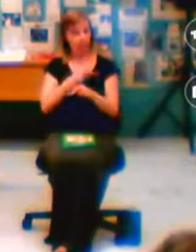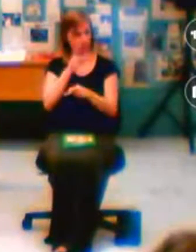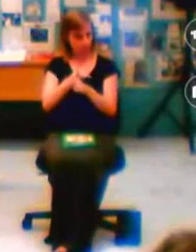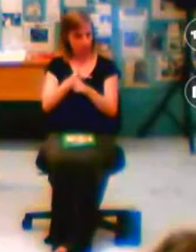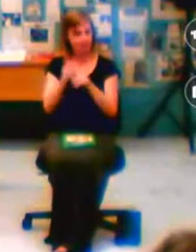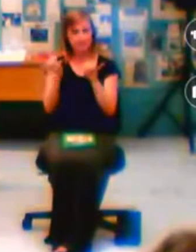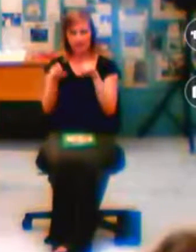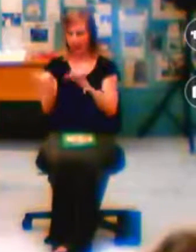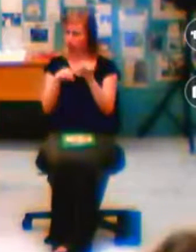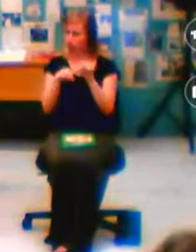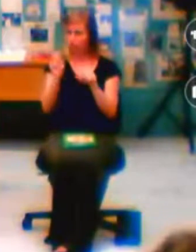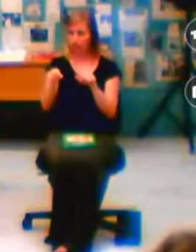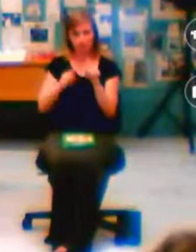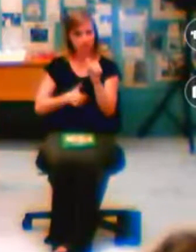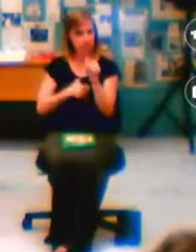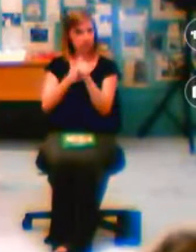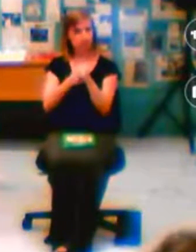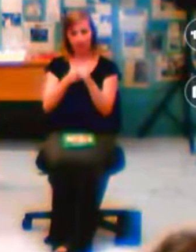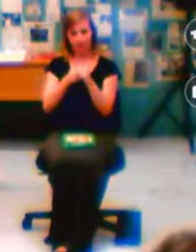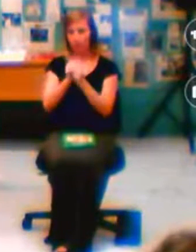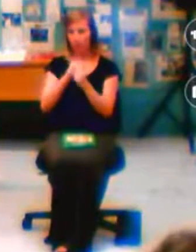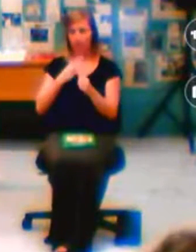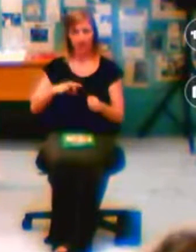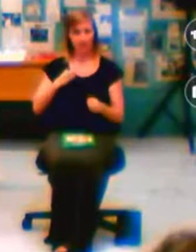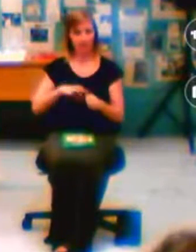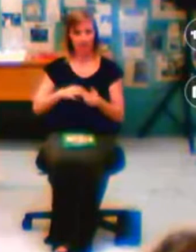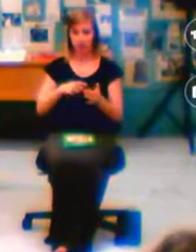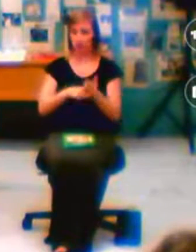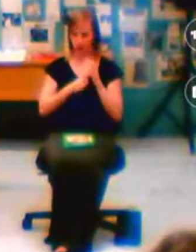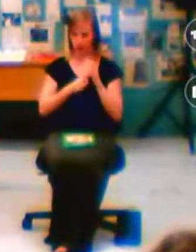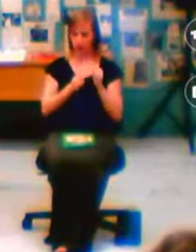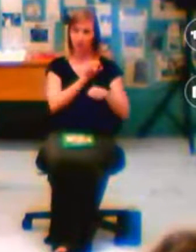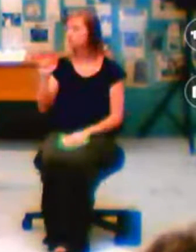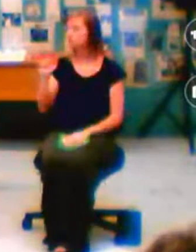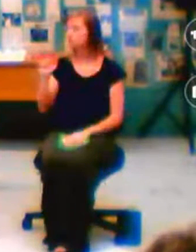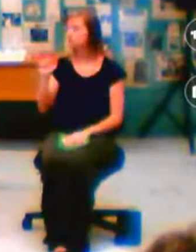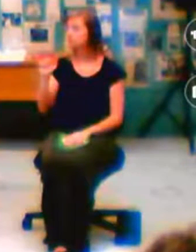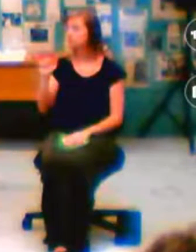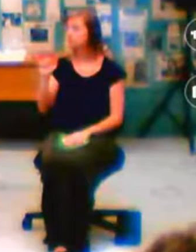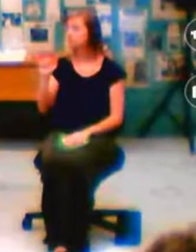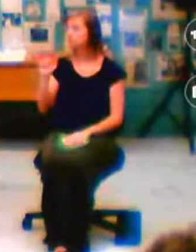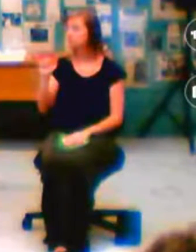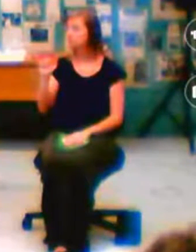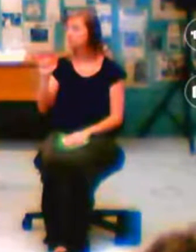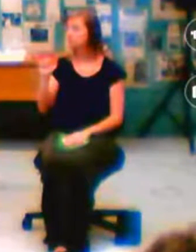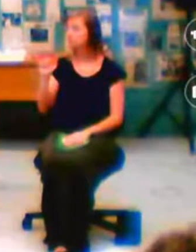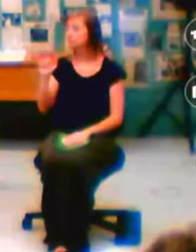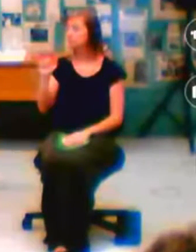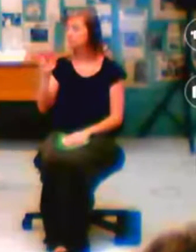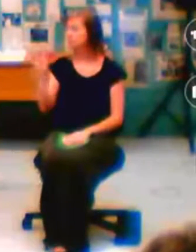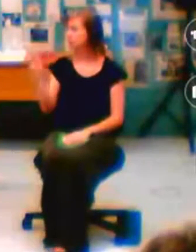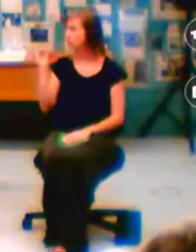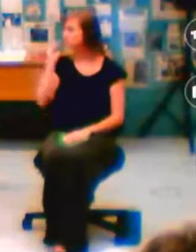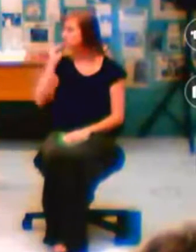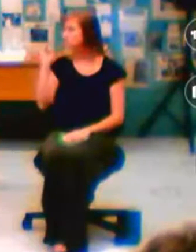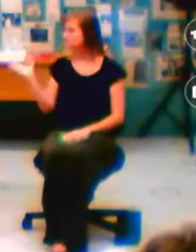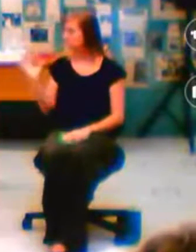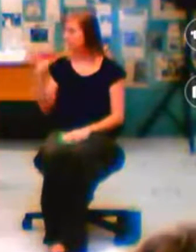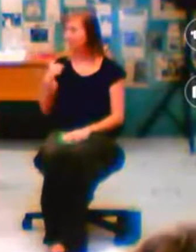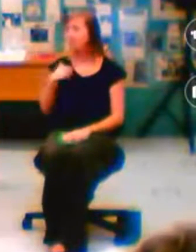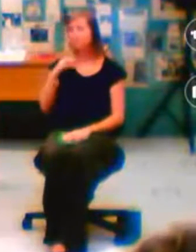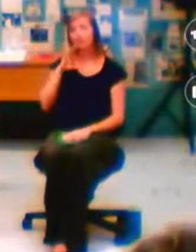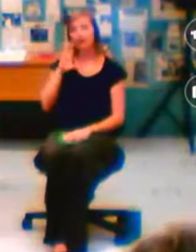and passes laws that reflect what's in the Constitution. And so we wanted to be sure the legislature would be held